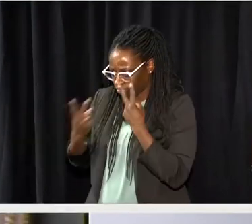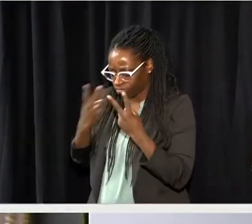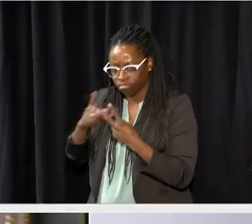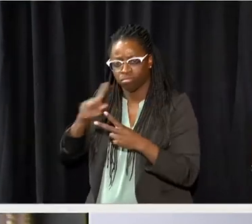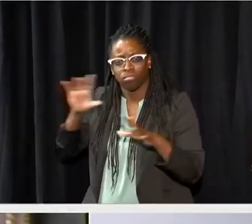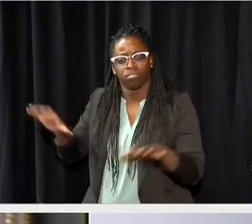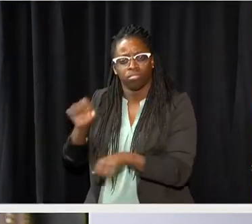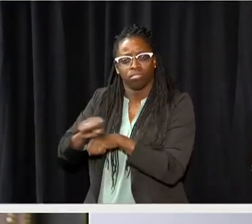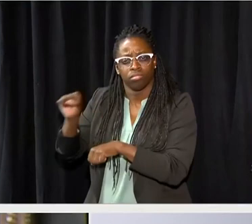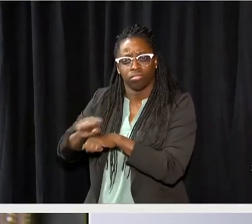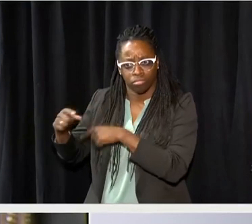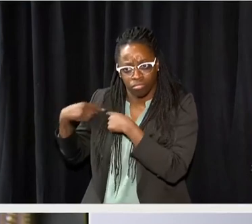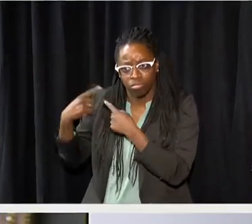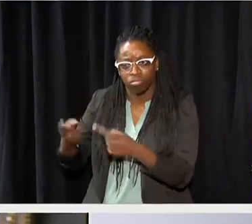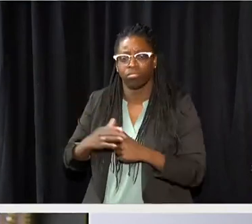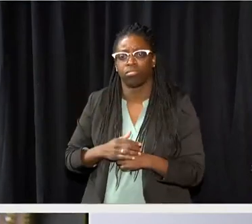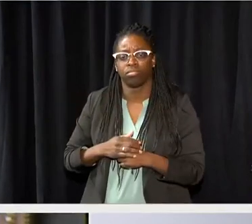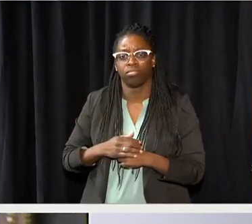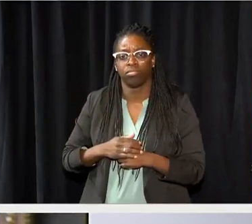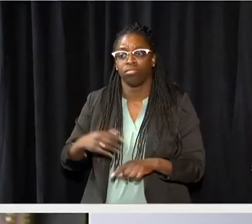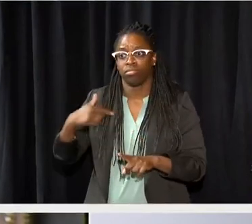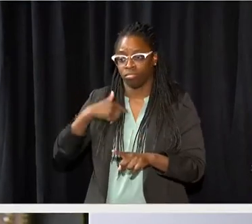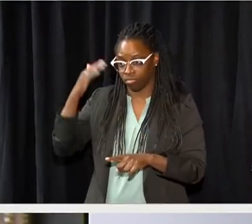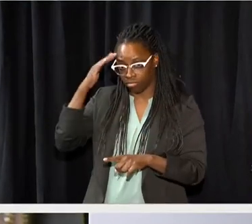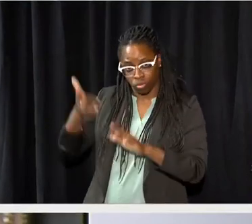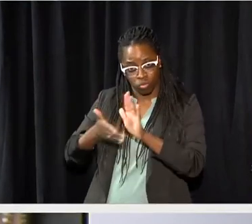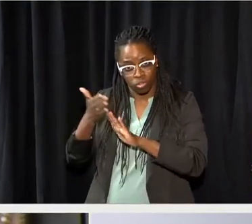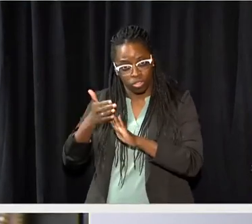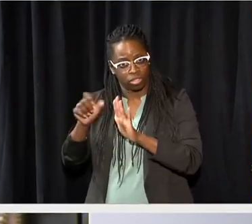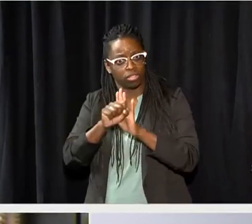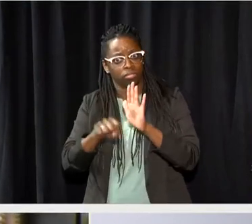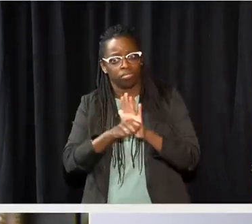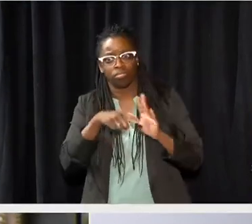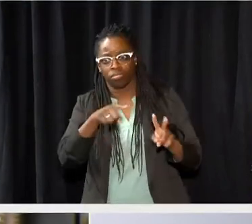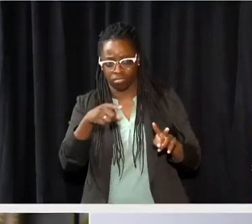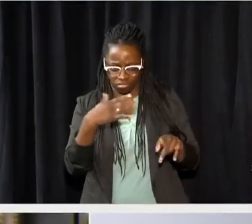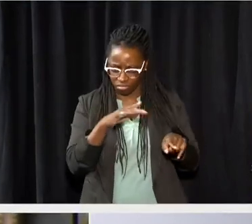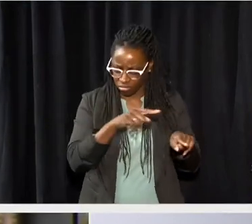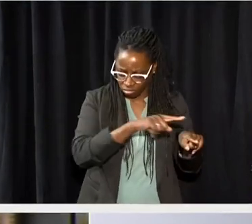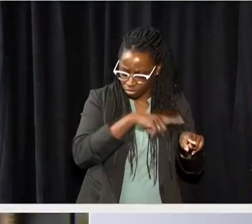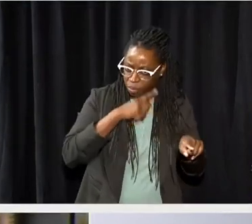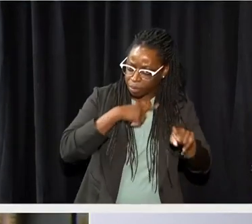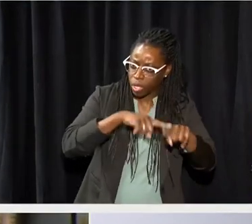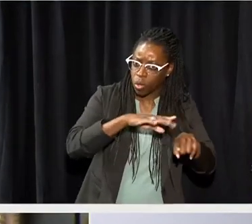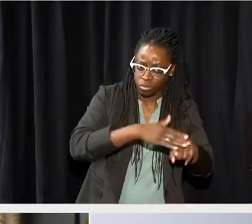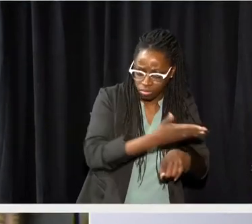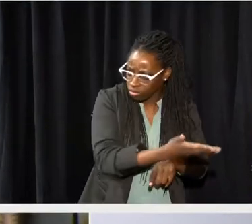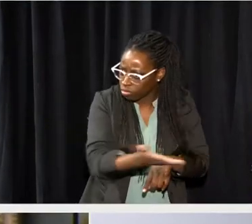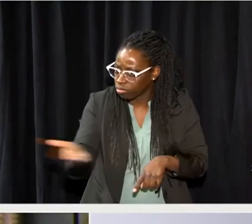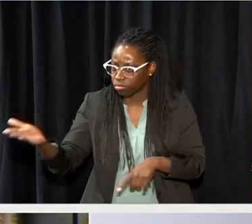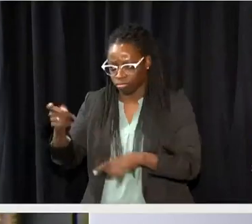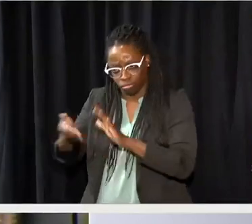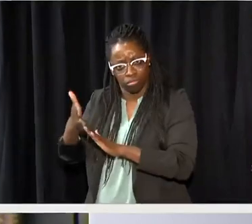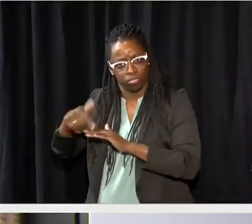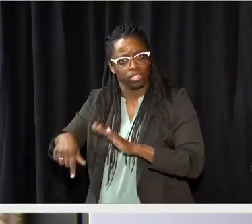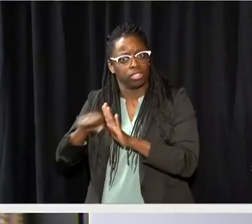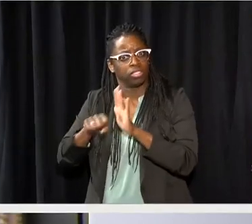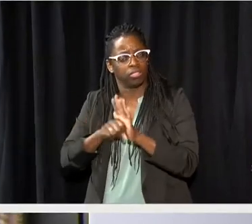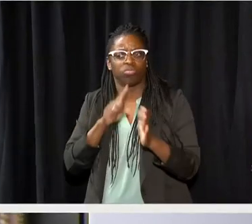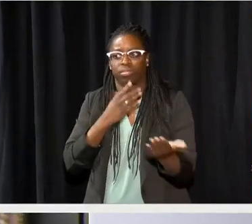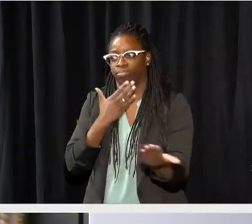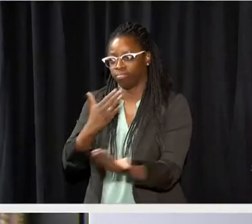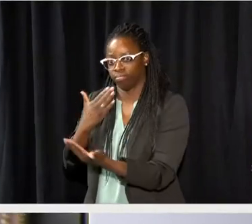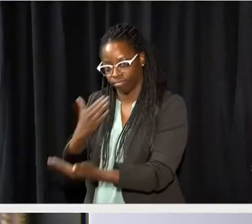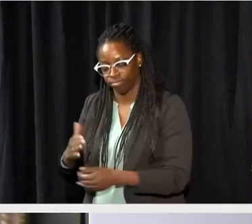I know that nothing gets done, nothing that we talk about tonight gets done without all of you, and I thank